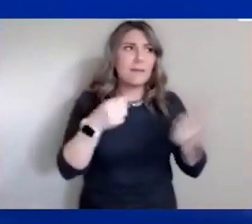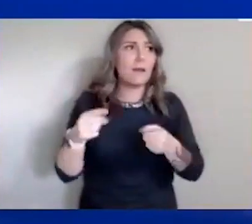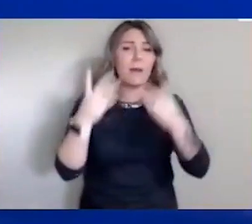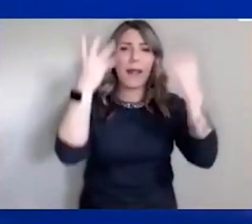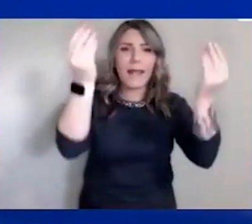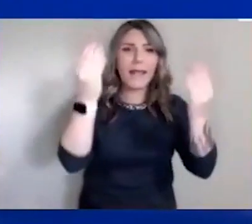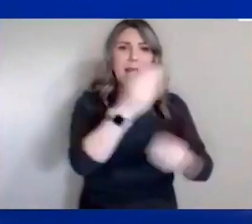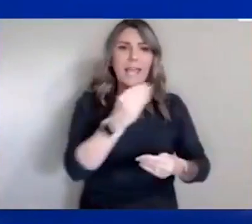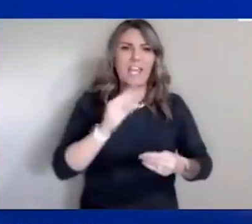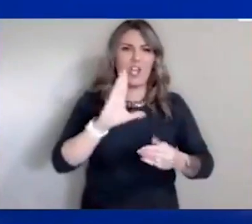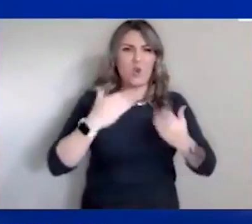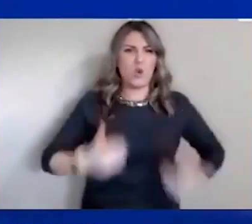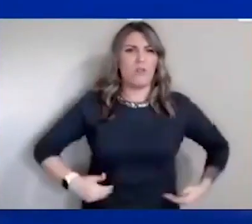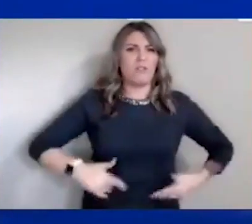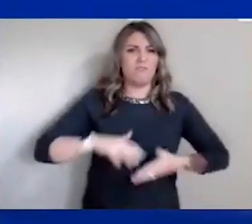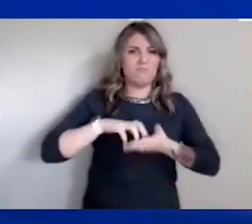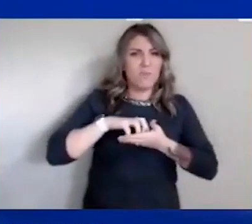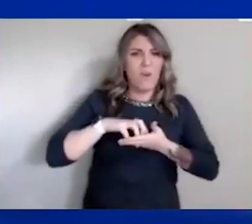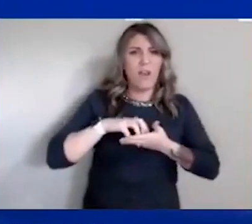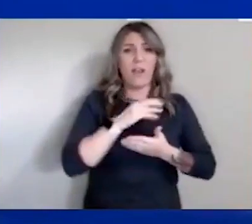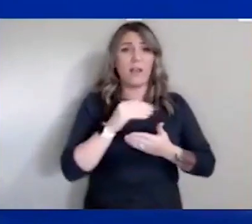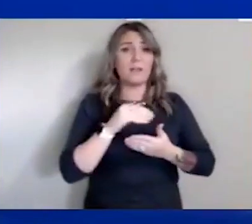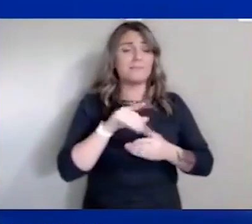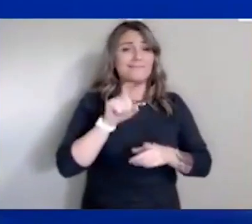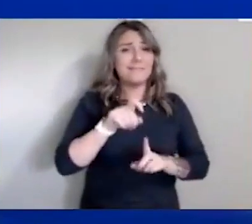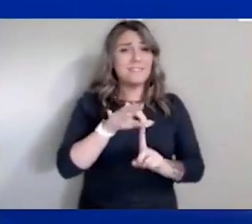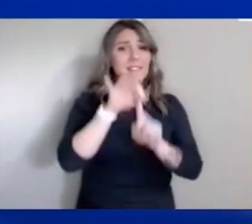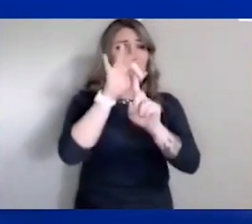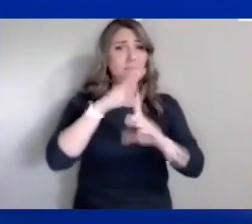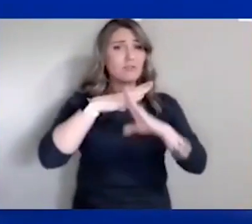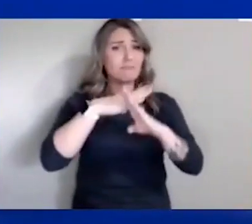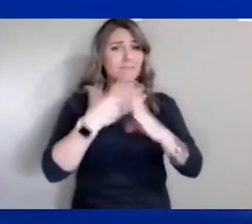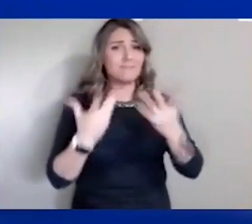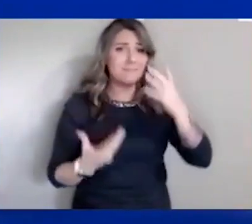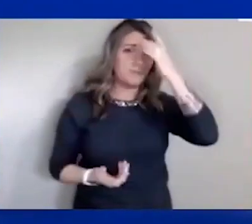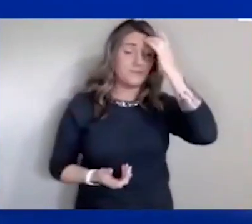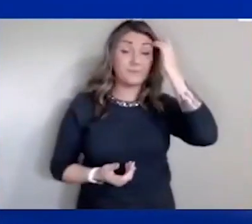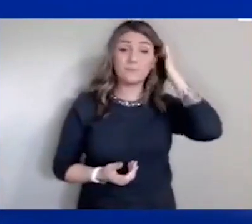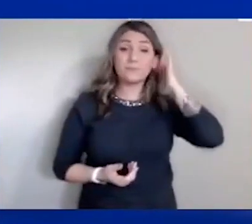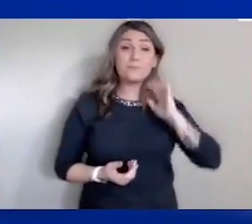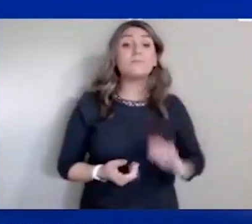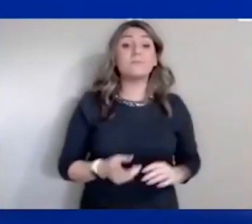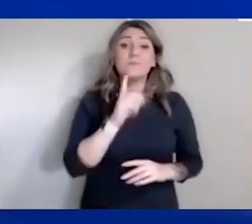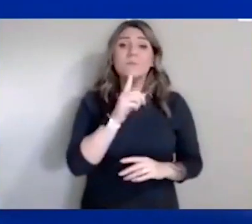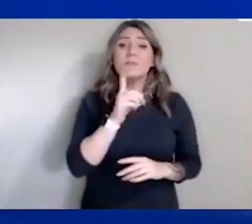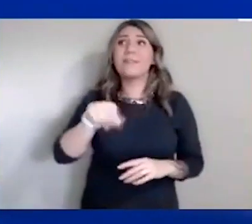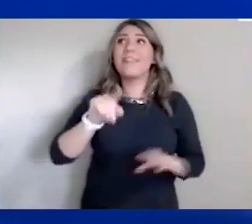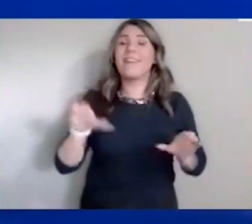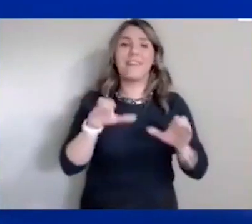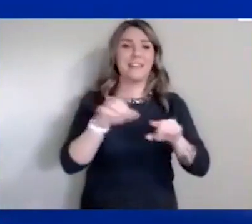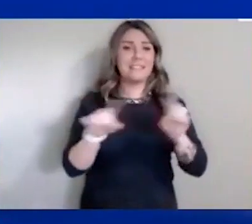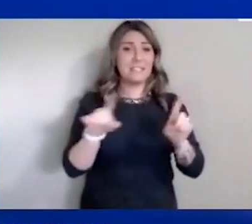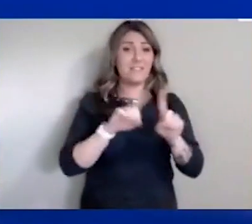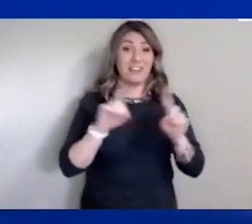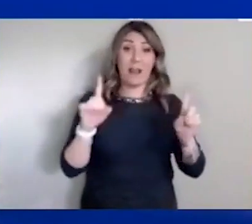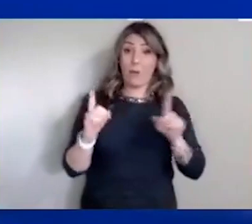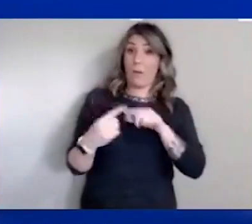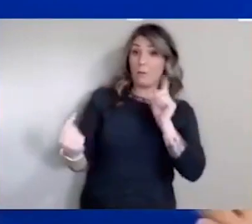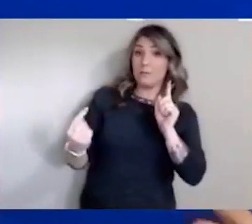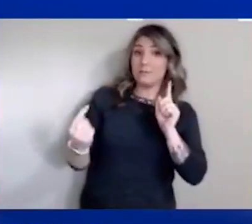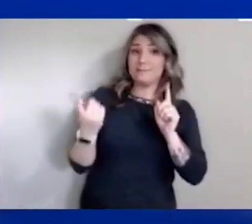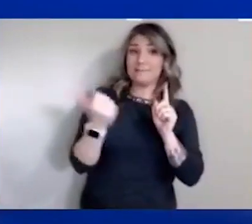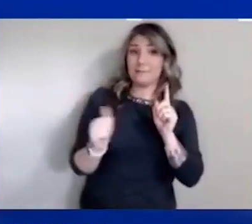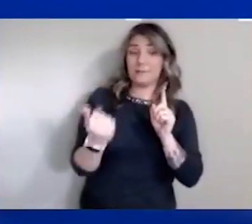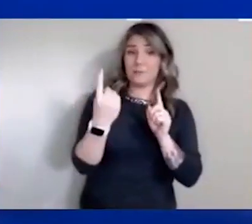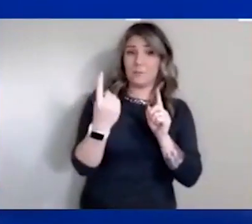and so therefore you're going to want to take special precautions. And so they really do. They act a little differently. On the other hand, again, if any of them start to get sick, boom, we're going to